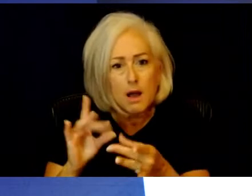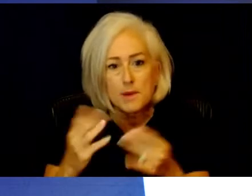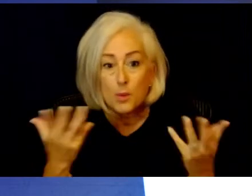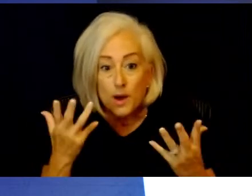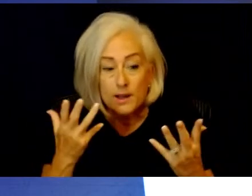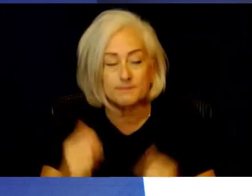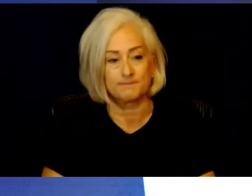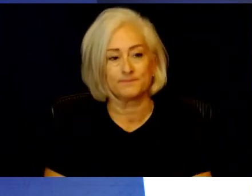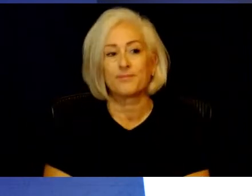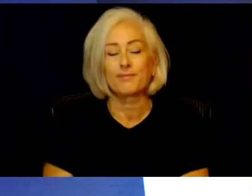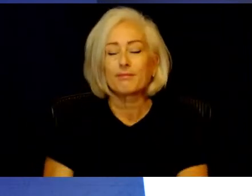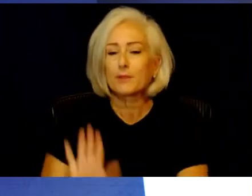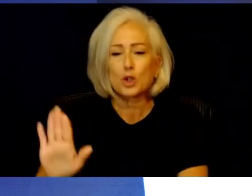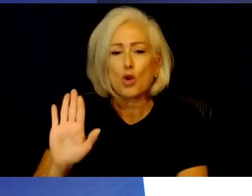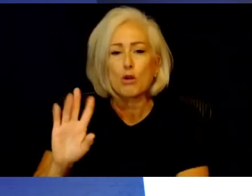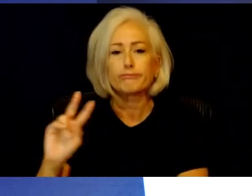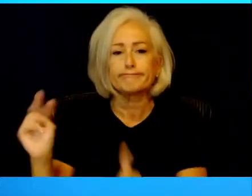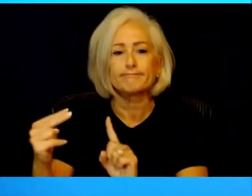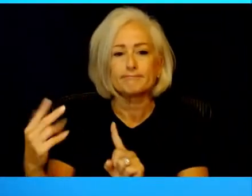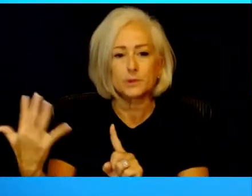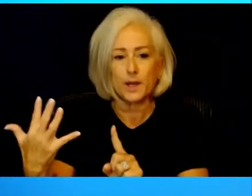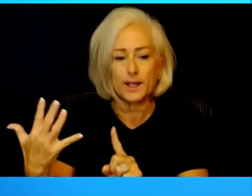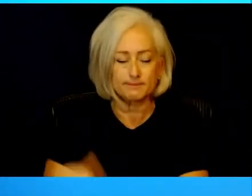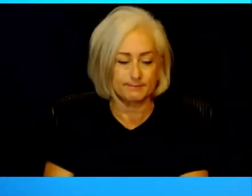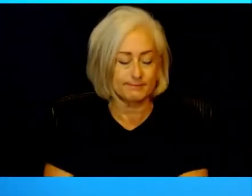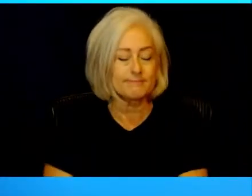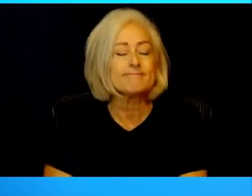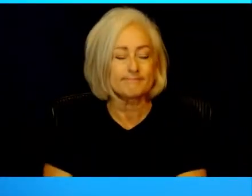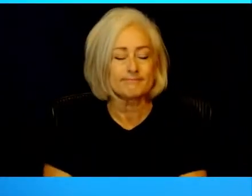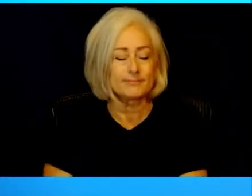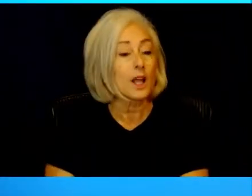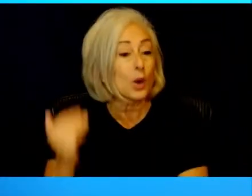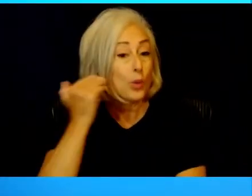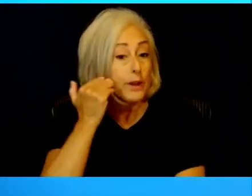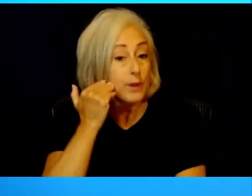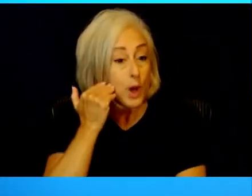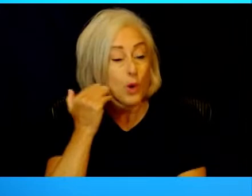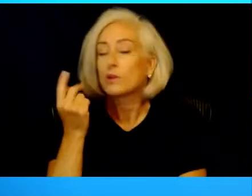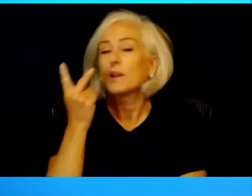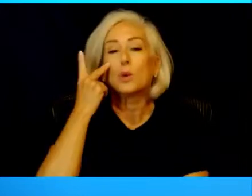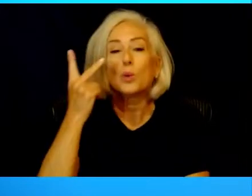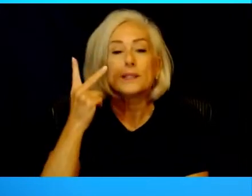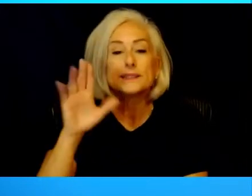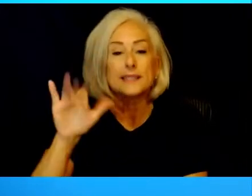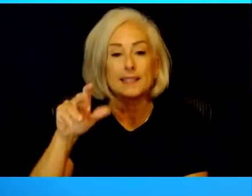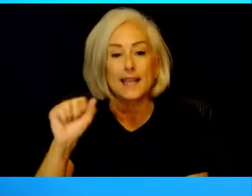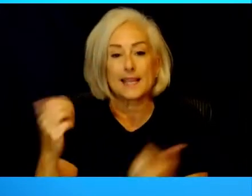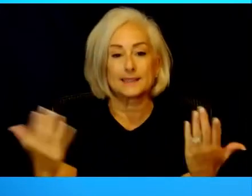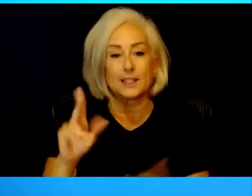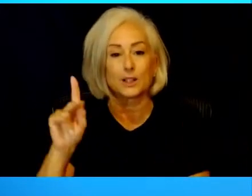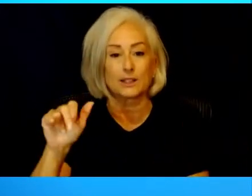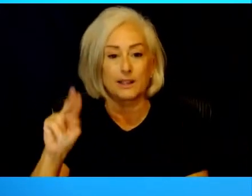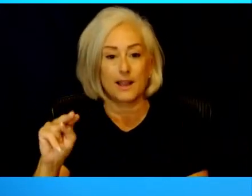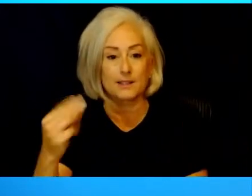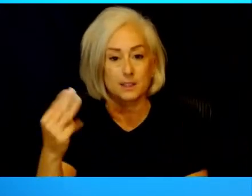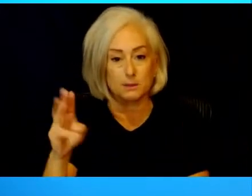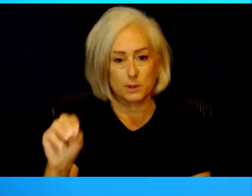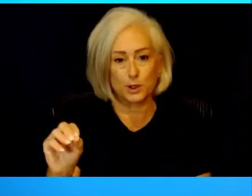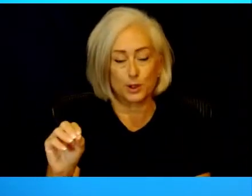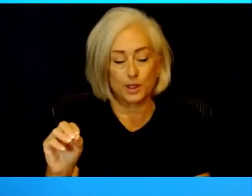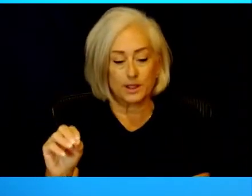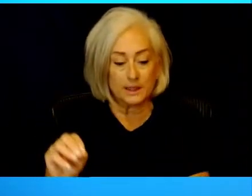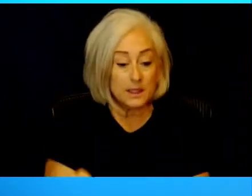in the metro? Yeah, so I think, again, we've known and we've seen some cases in Kansas and Missouri, just like early on in COVID, if we knew that there was a